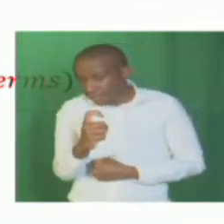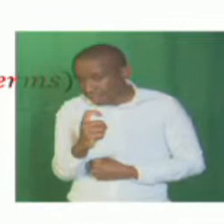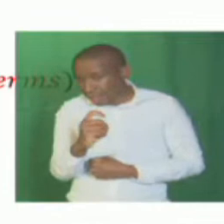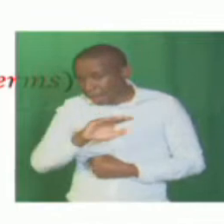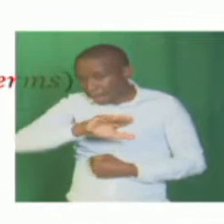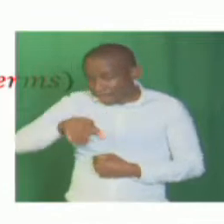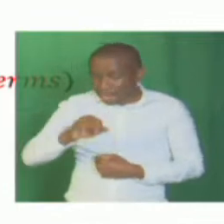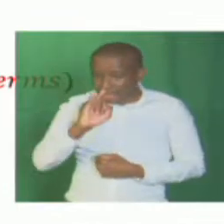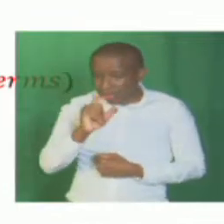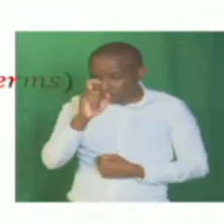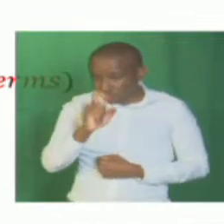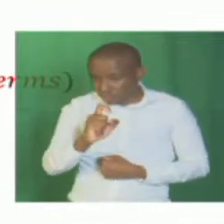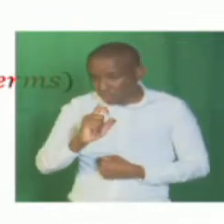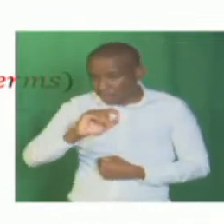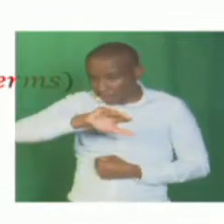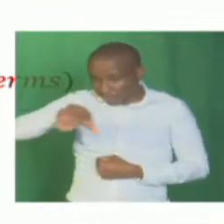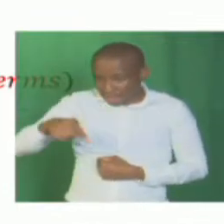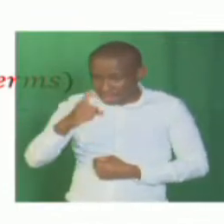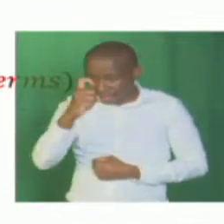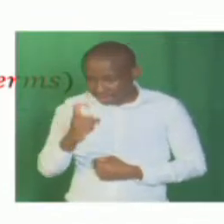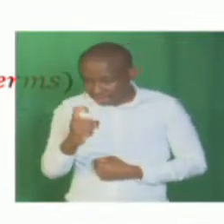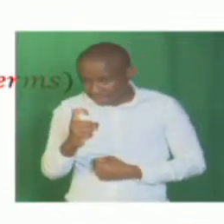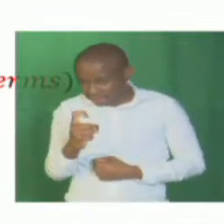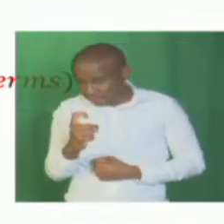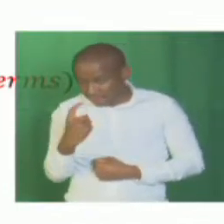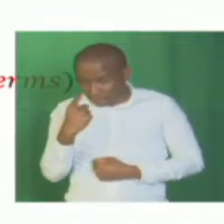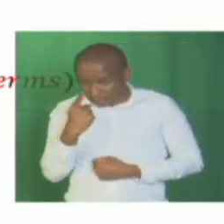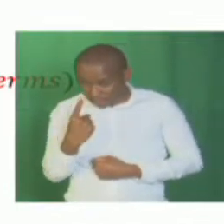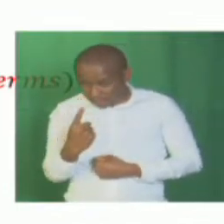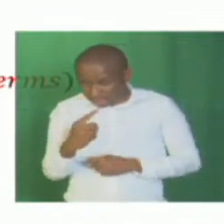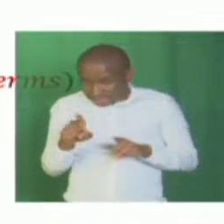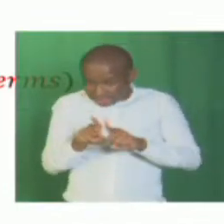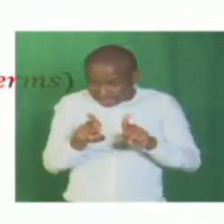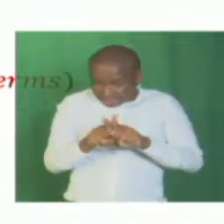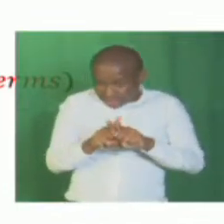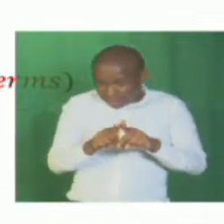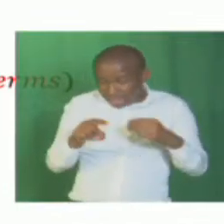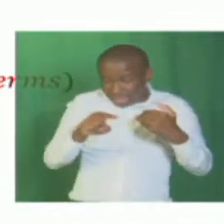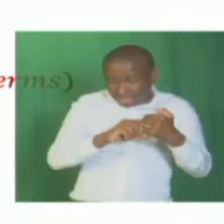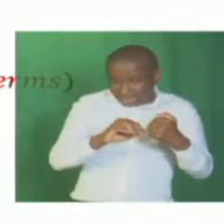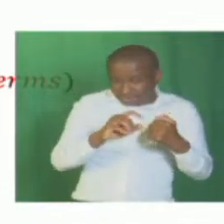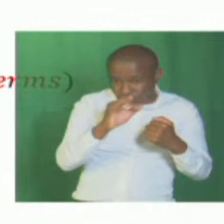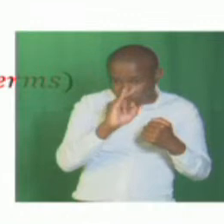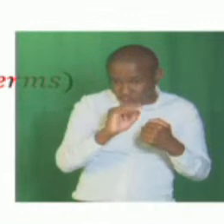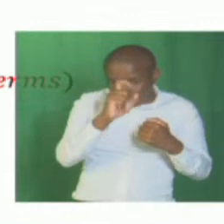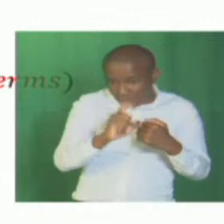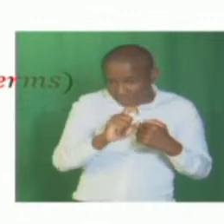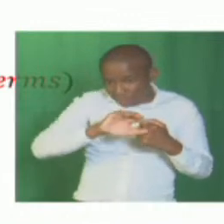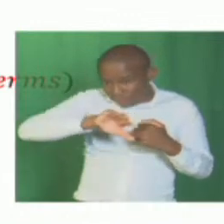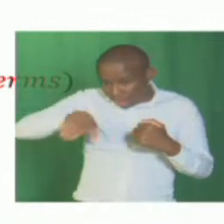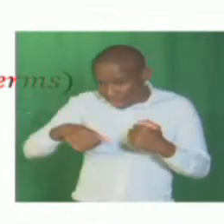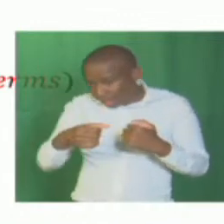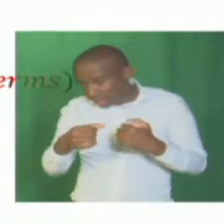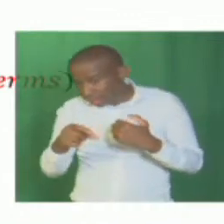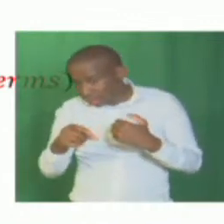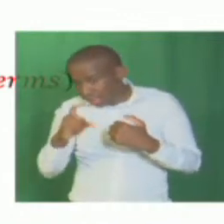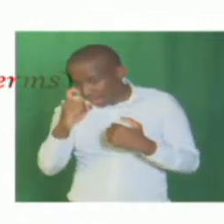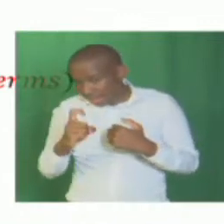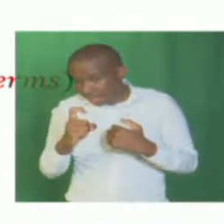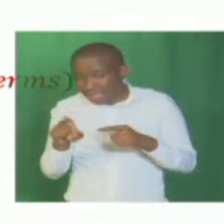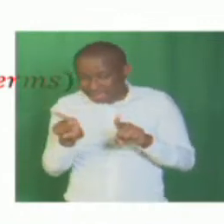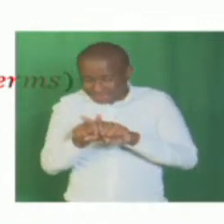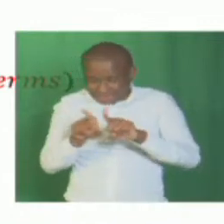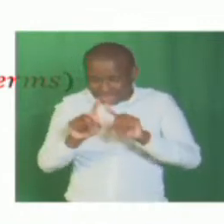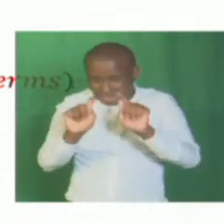minus 2x minus x. As you can see, these are like terms, negative x, negative 2x, and negative x